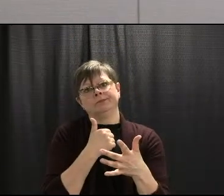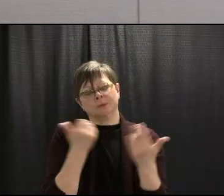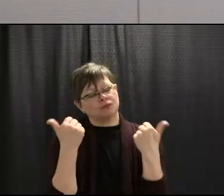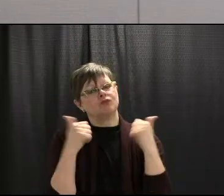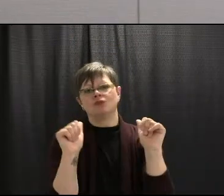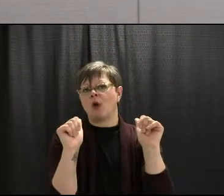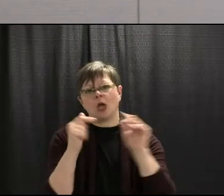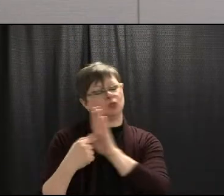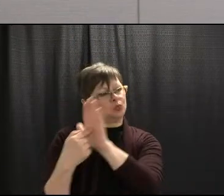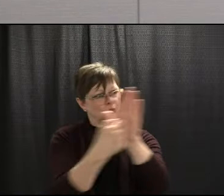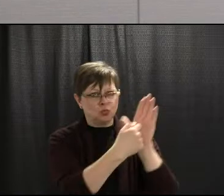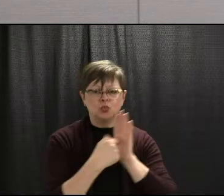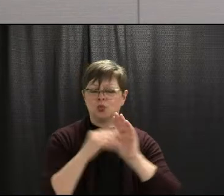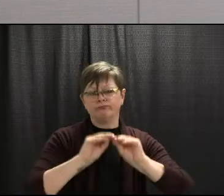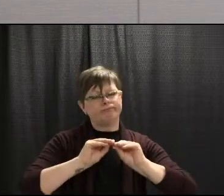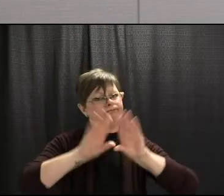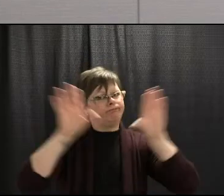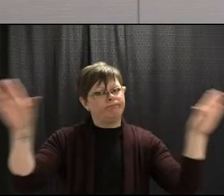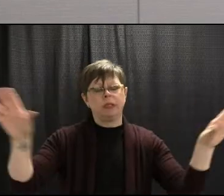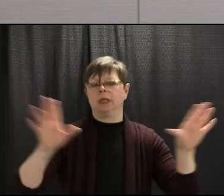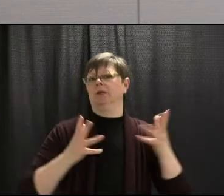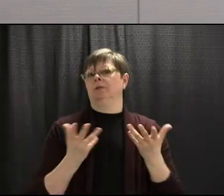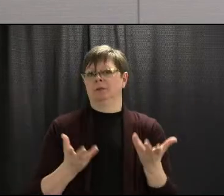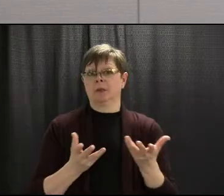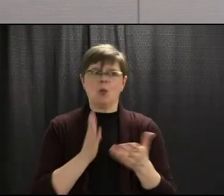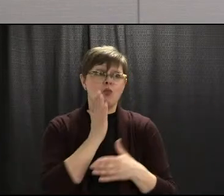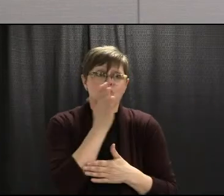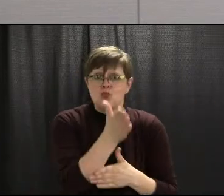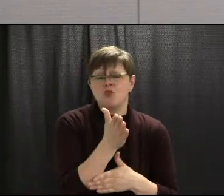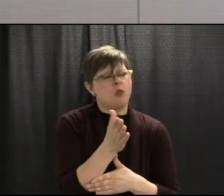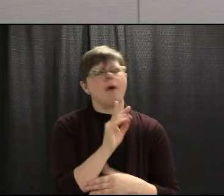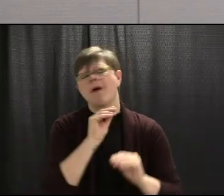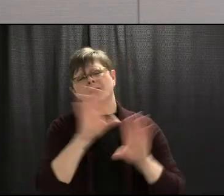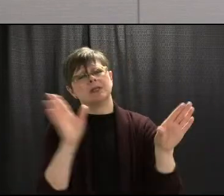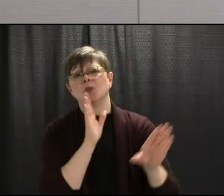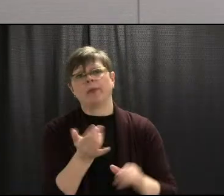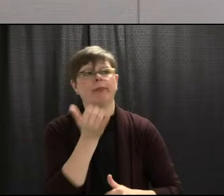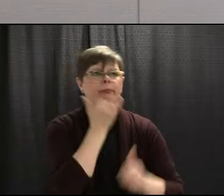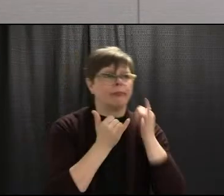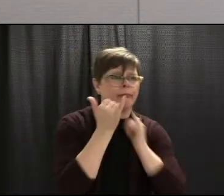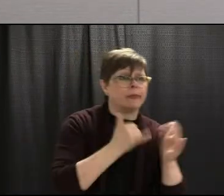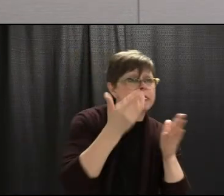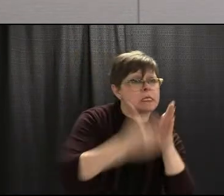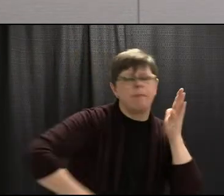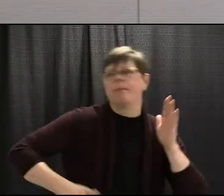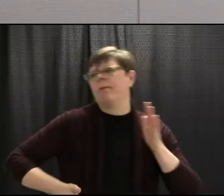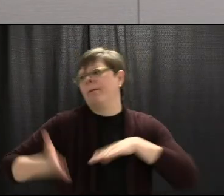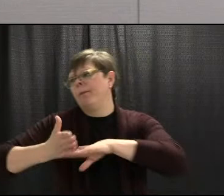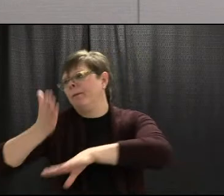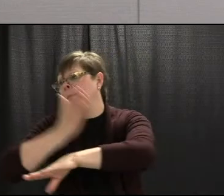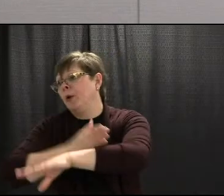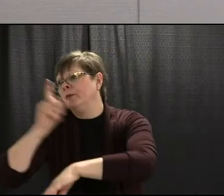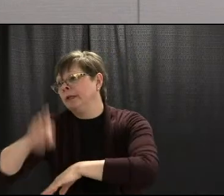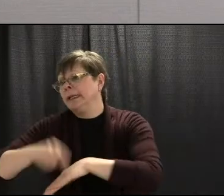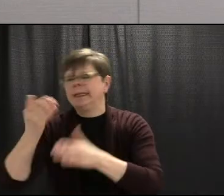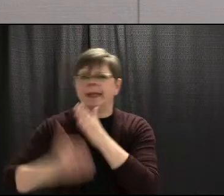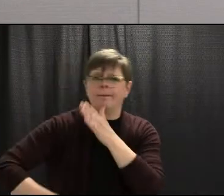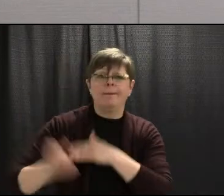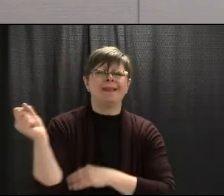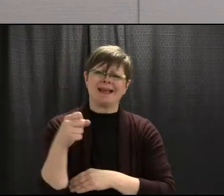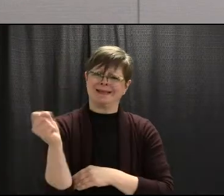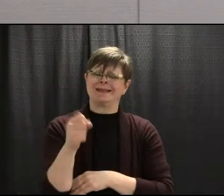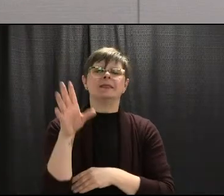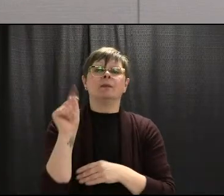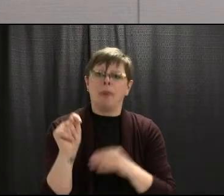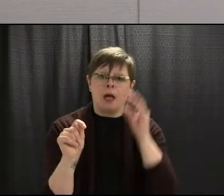open as best we can, recognizing that there will be flaws and there will be ways to improve it, but to ensure that Newfoundlanders